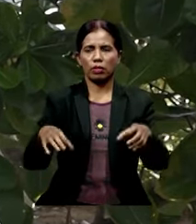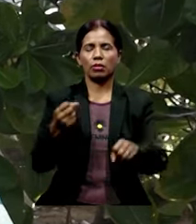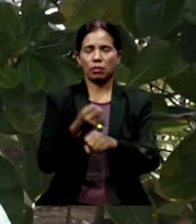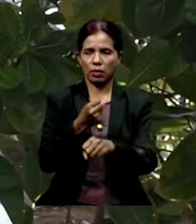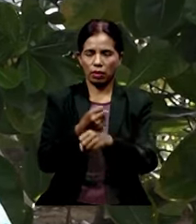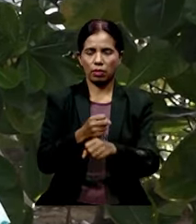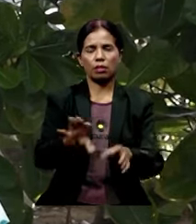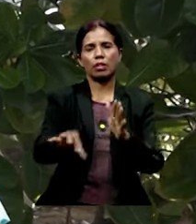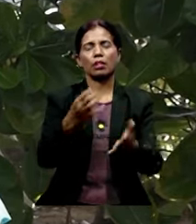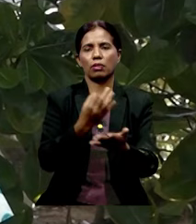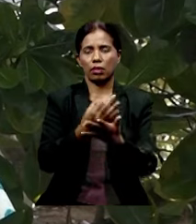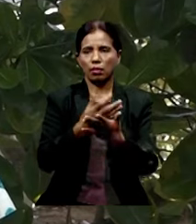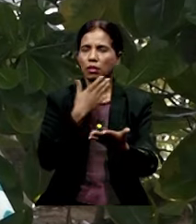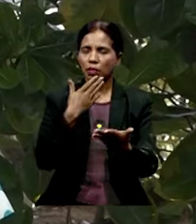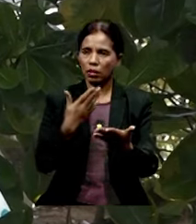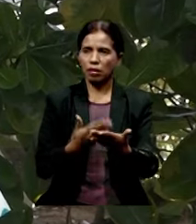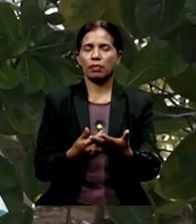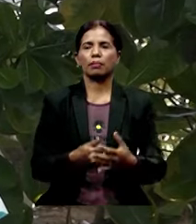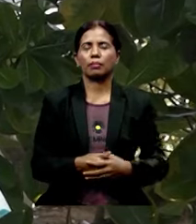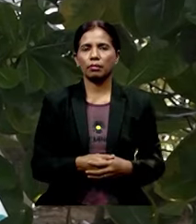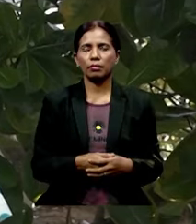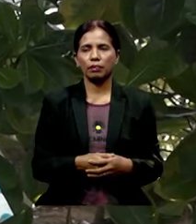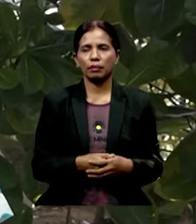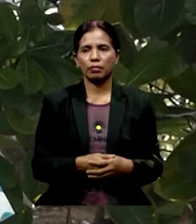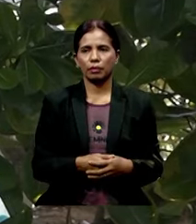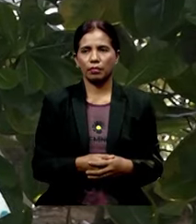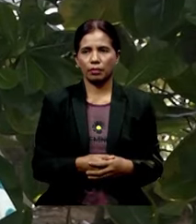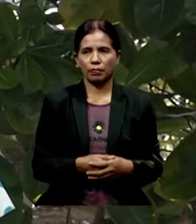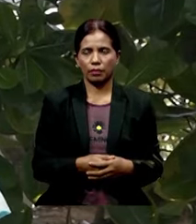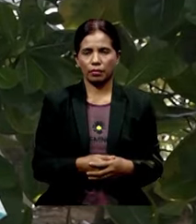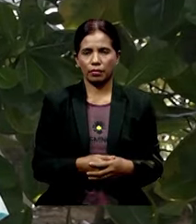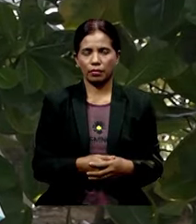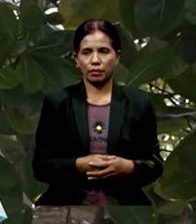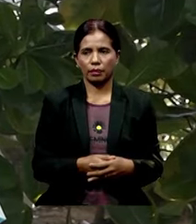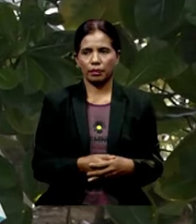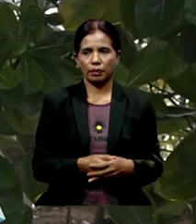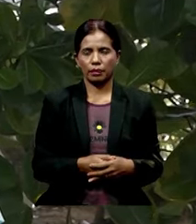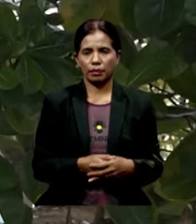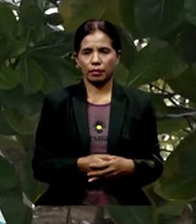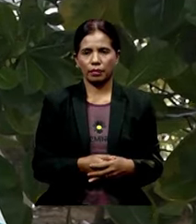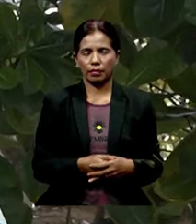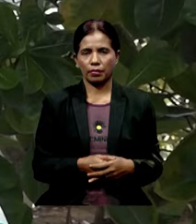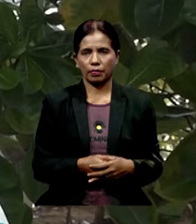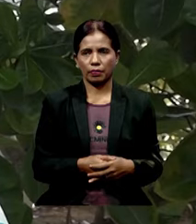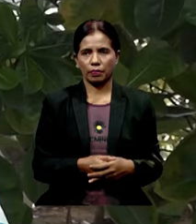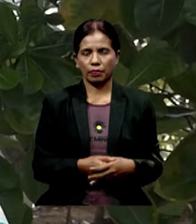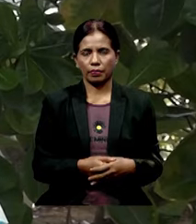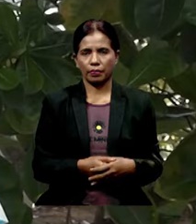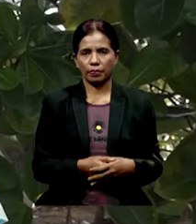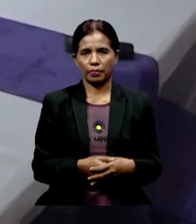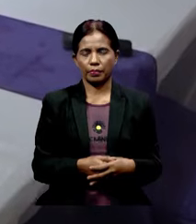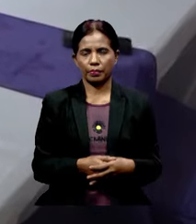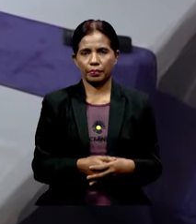aren't treated badly. And in terms of the behaviour of workers, I've only heard good things about workers from